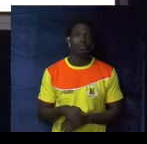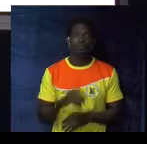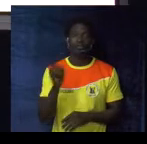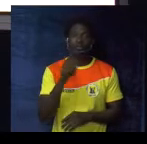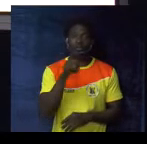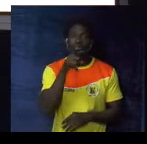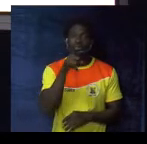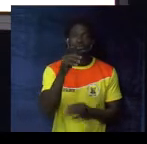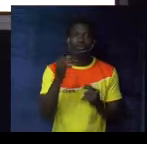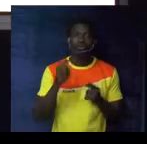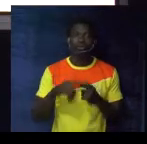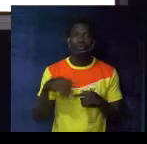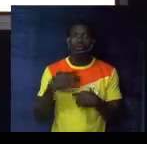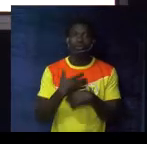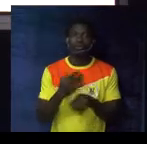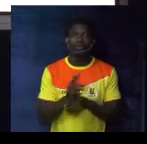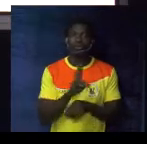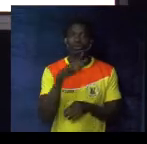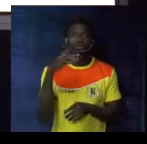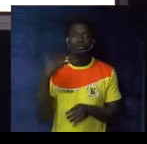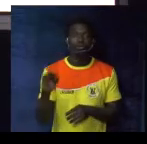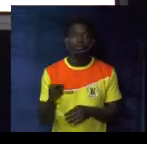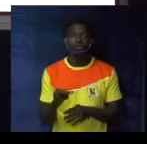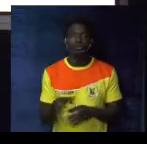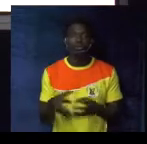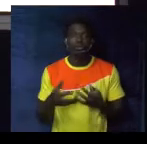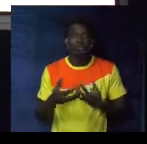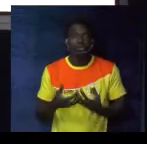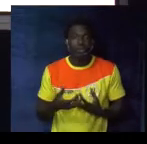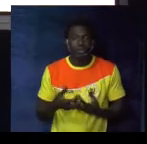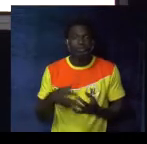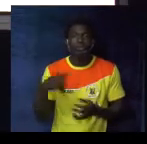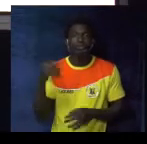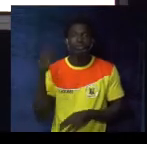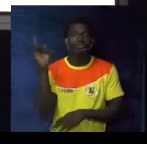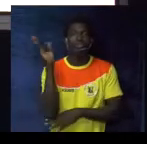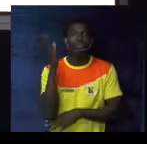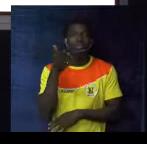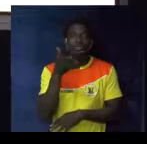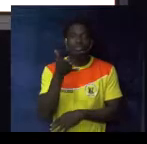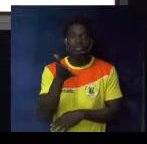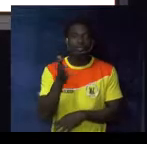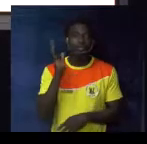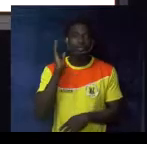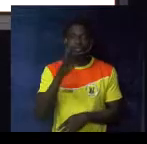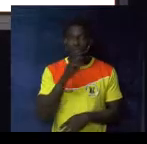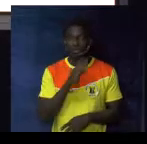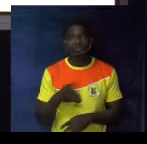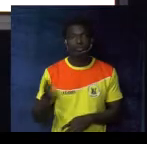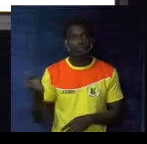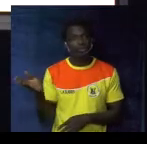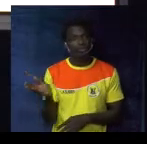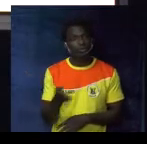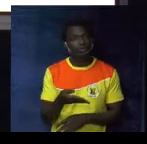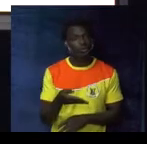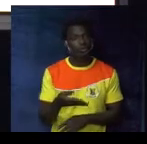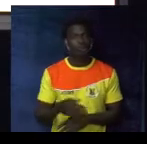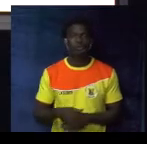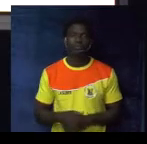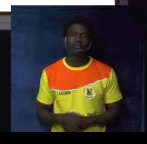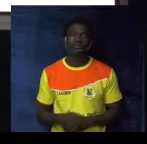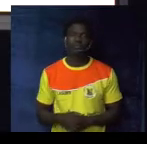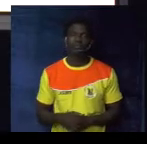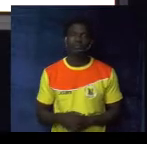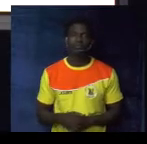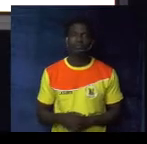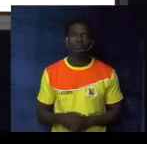of trees. Where you want to make use of tractors, the trees should not be there. It will hinder the movement of the tractor, so they will need